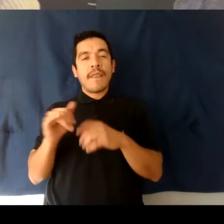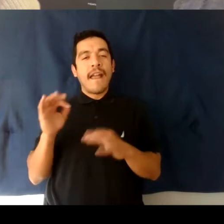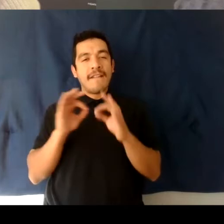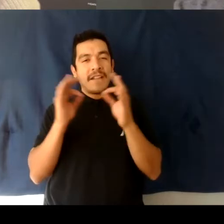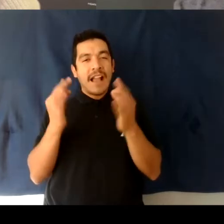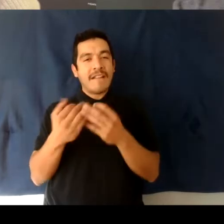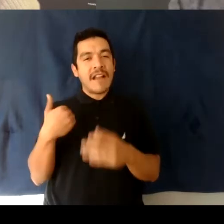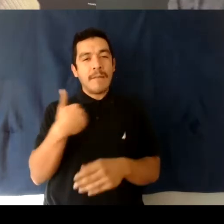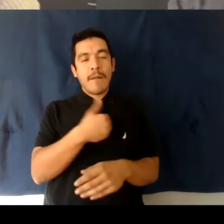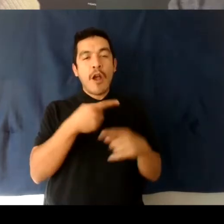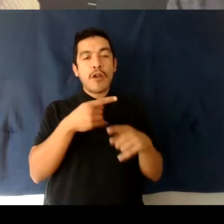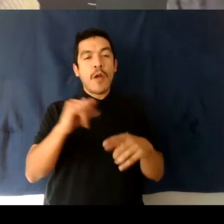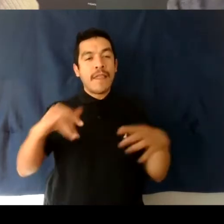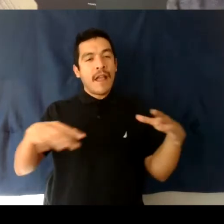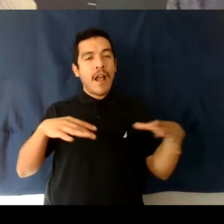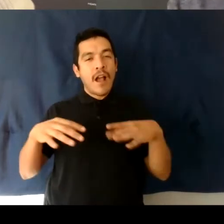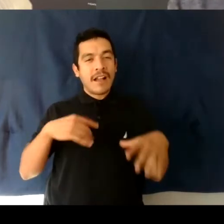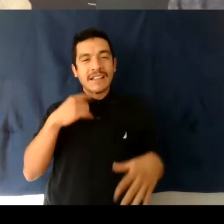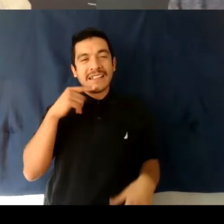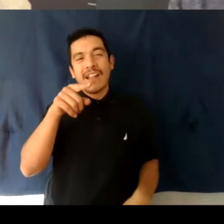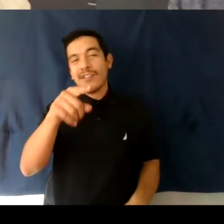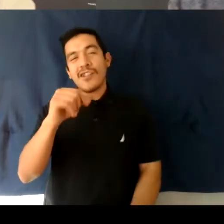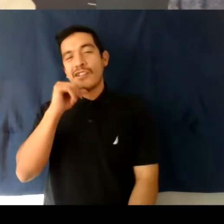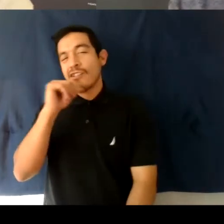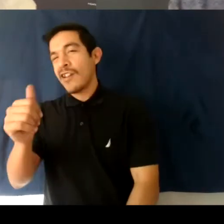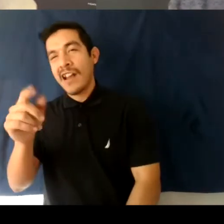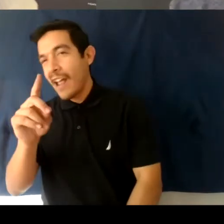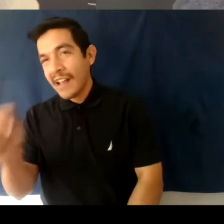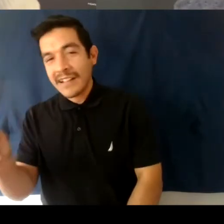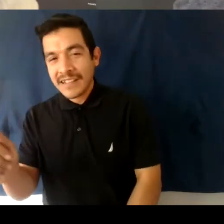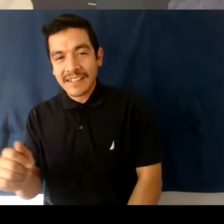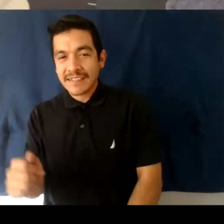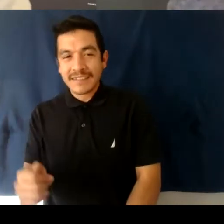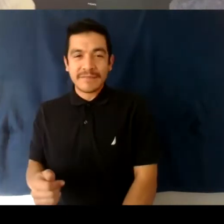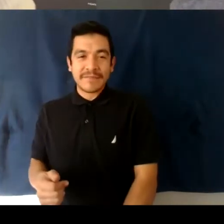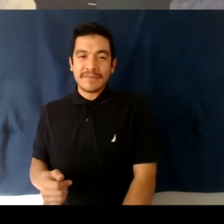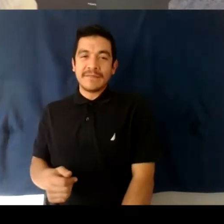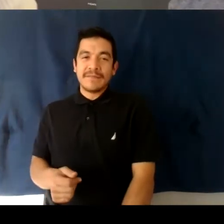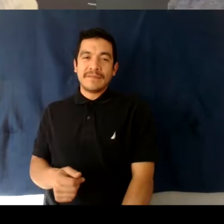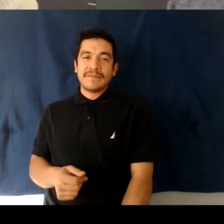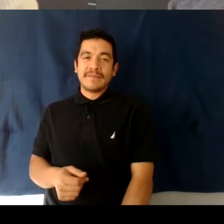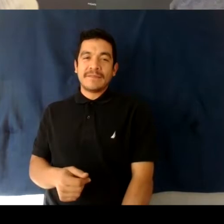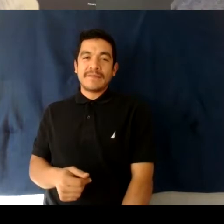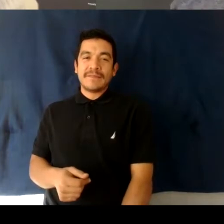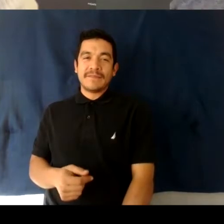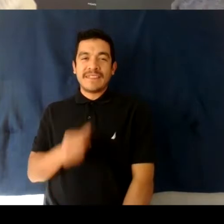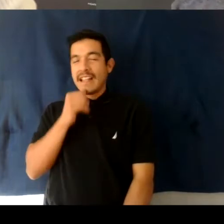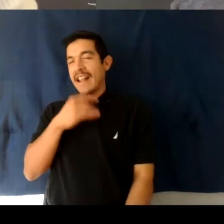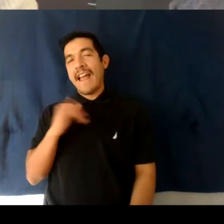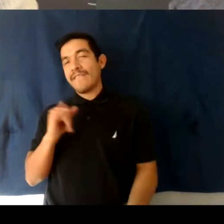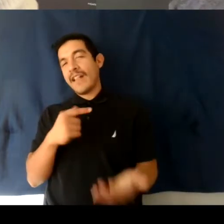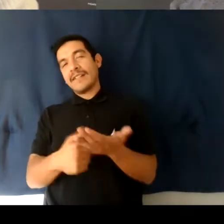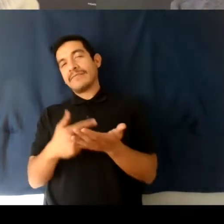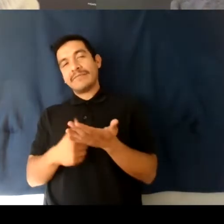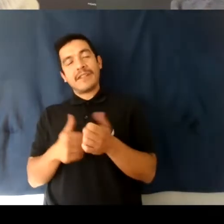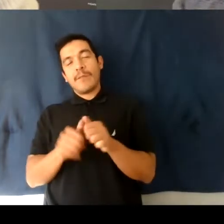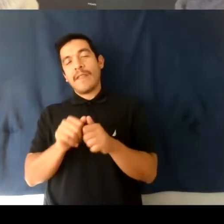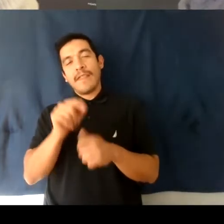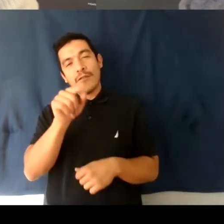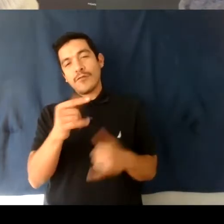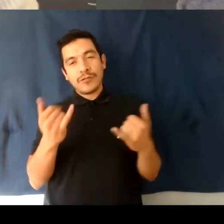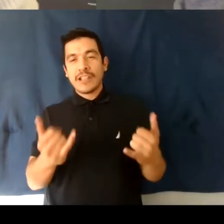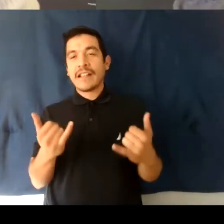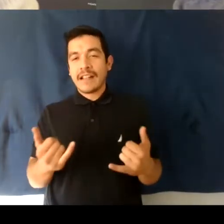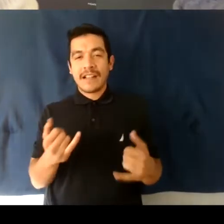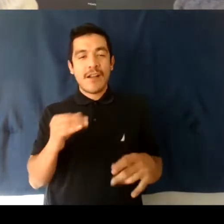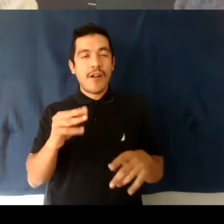the holiday that was saying, well, you're not disabled. And it's like, yeah, I don't feel like having to do a training with you on right.